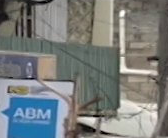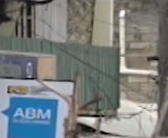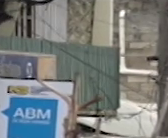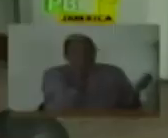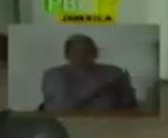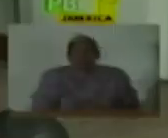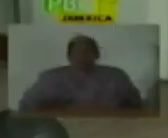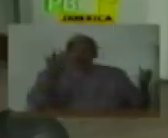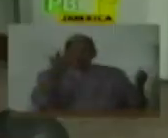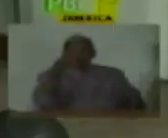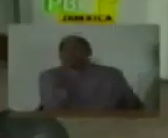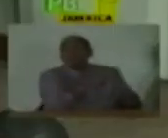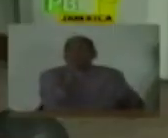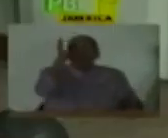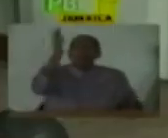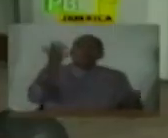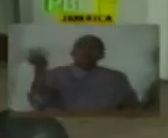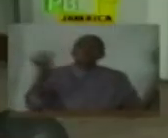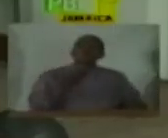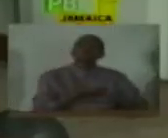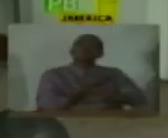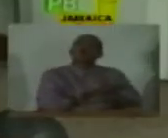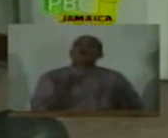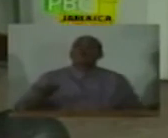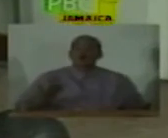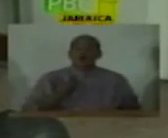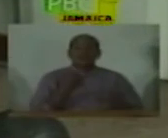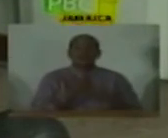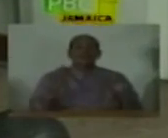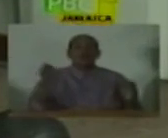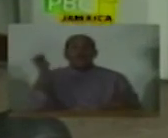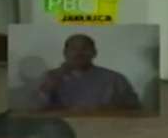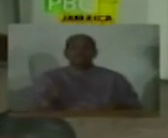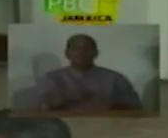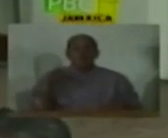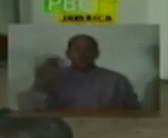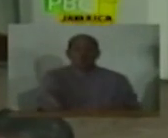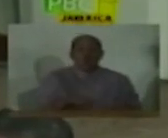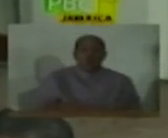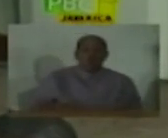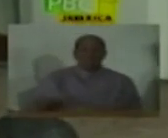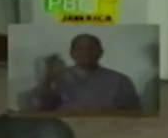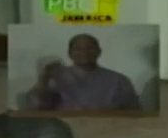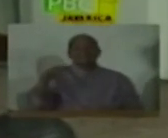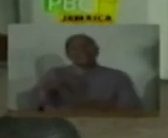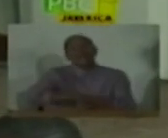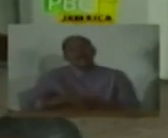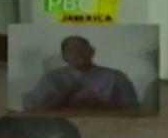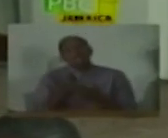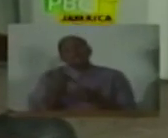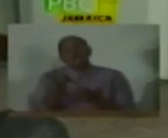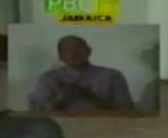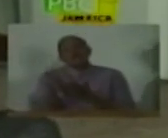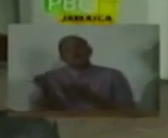crime plan. And yet we get nothing at all. All that comes at every time you come the night before or the week before and